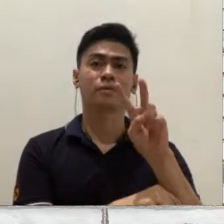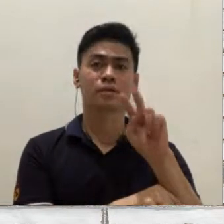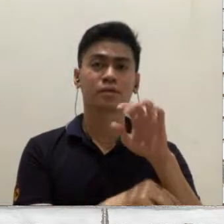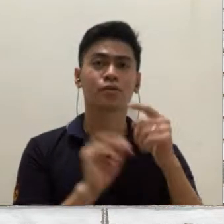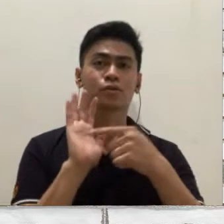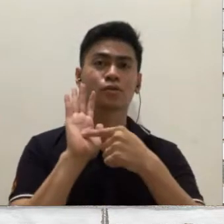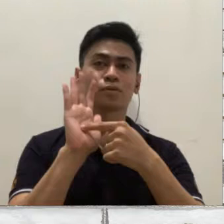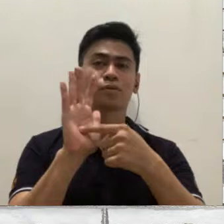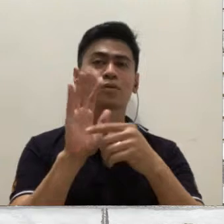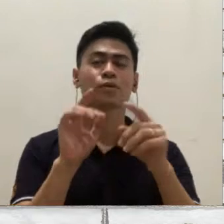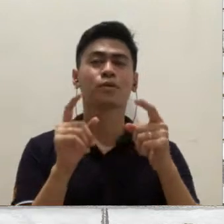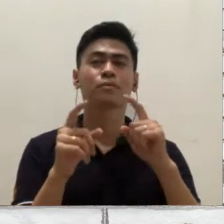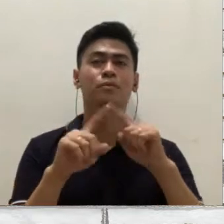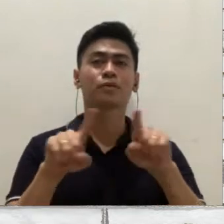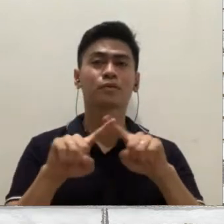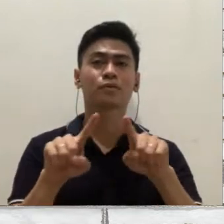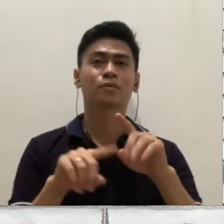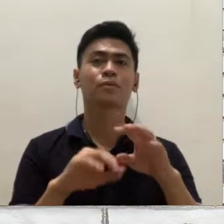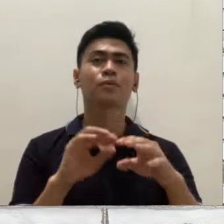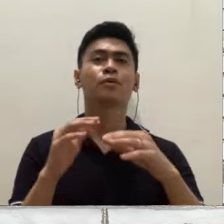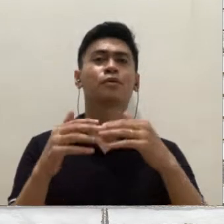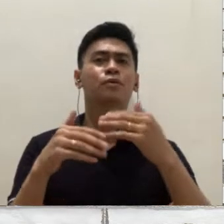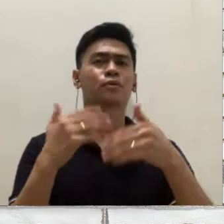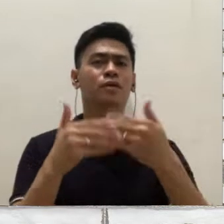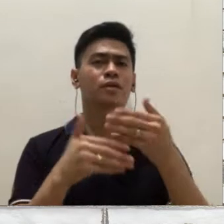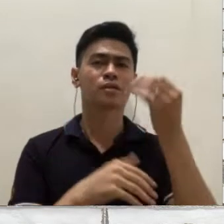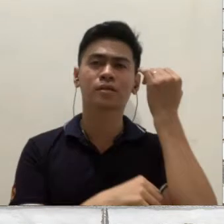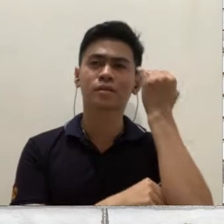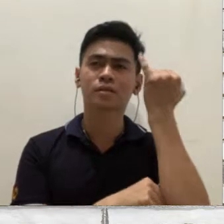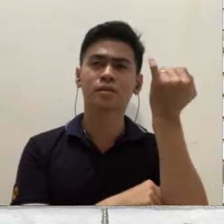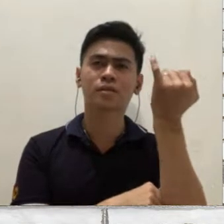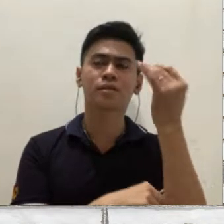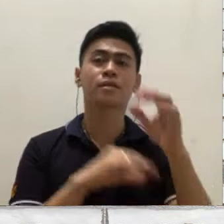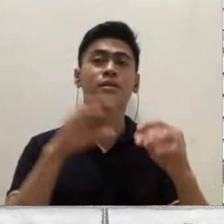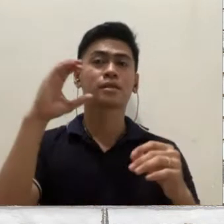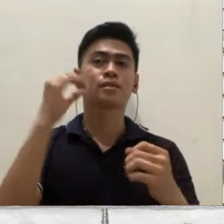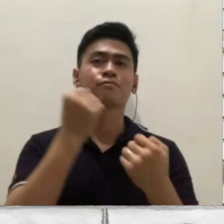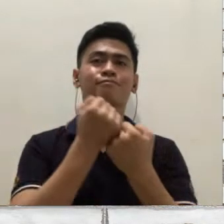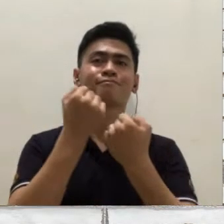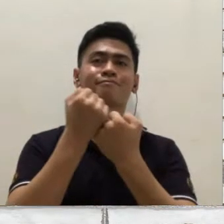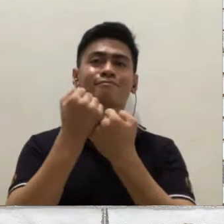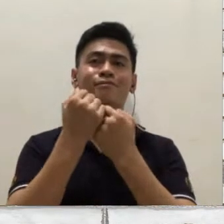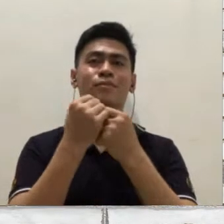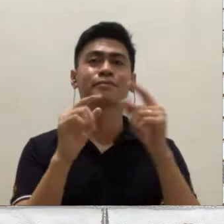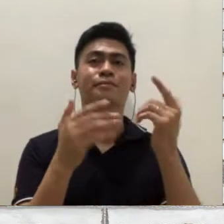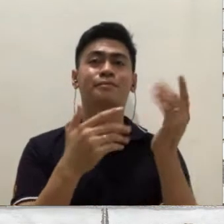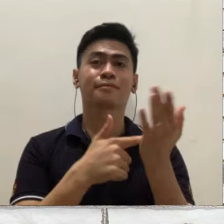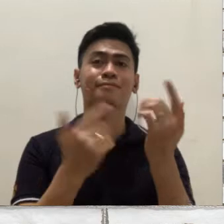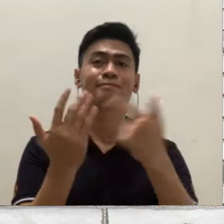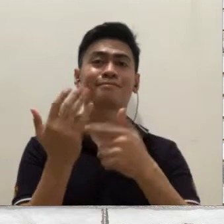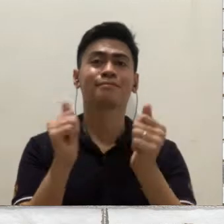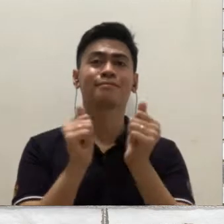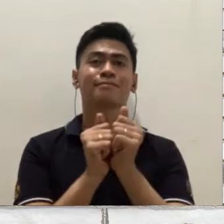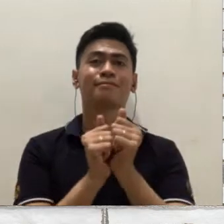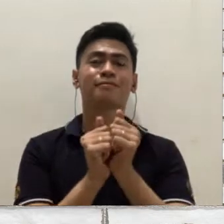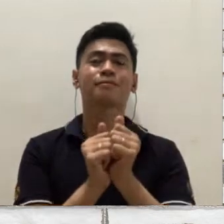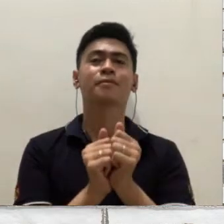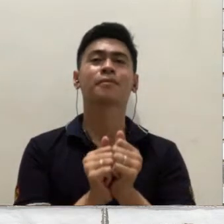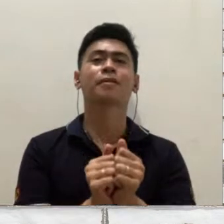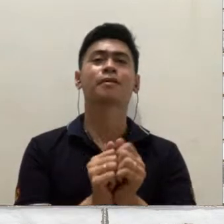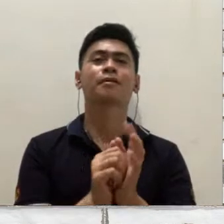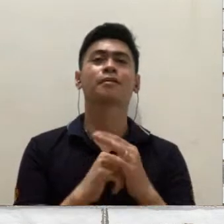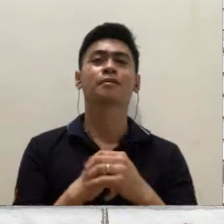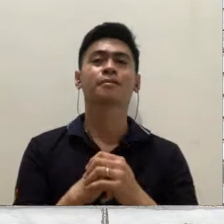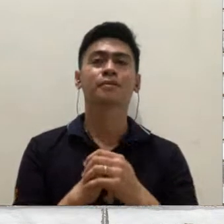B. Using transitional devices showing contrast to organize your ideas. C. Supporting